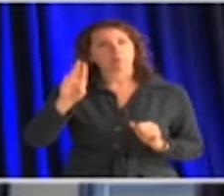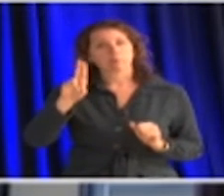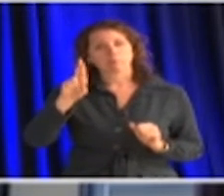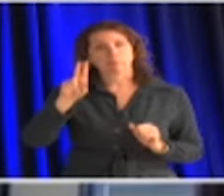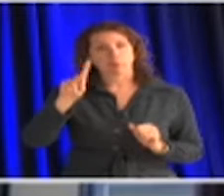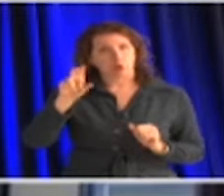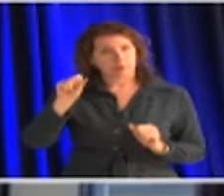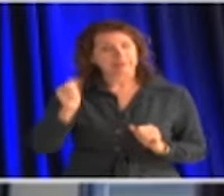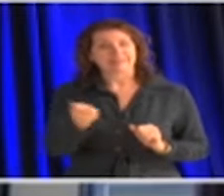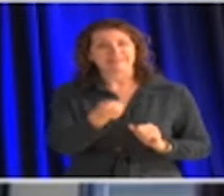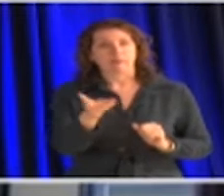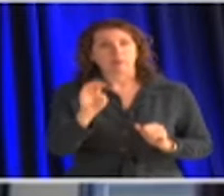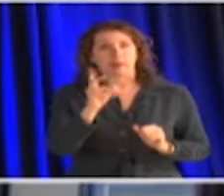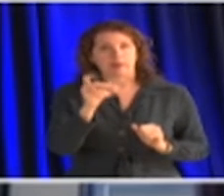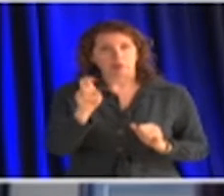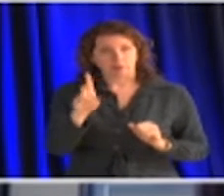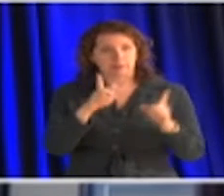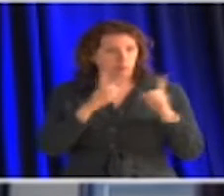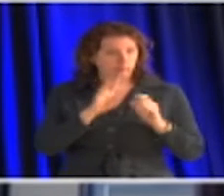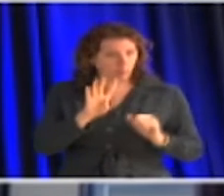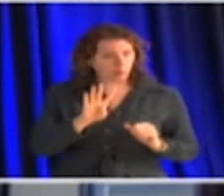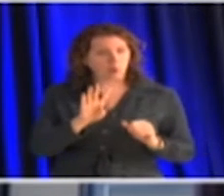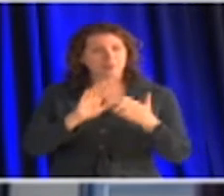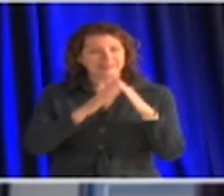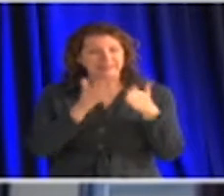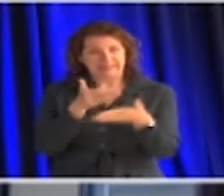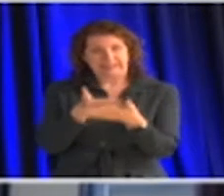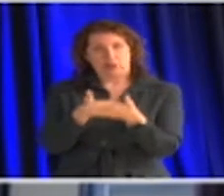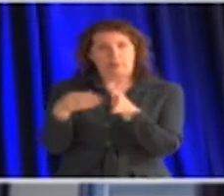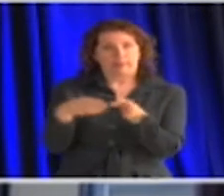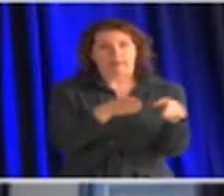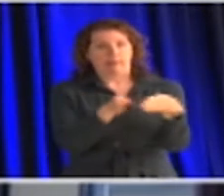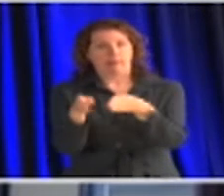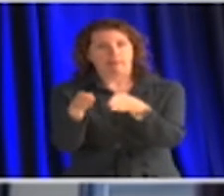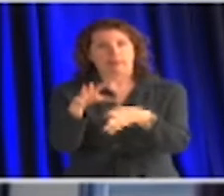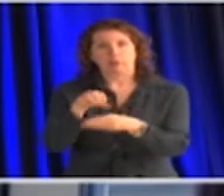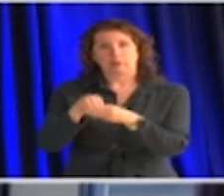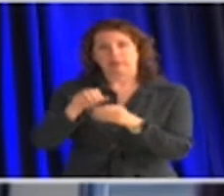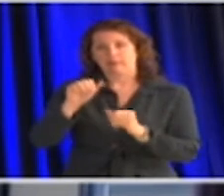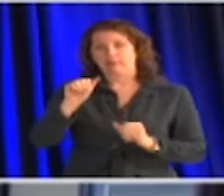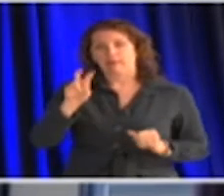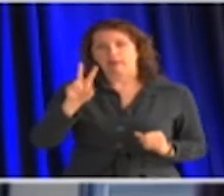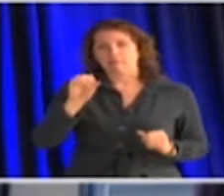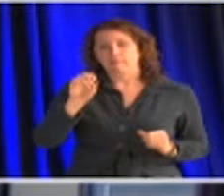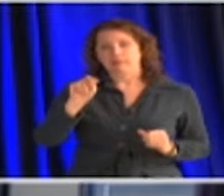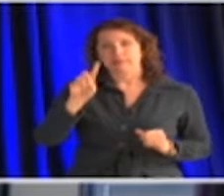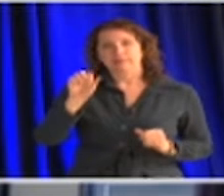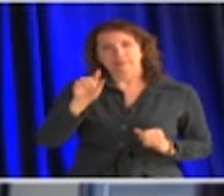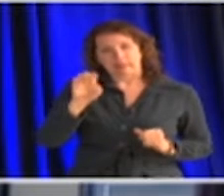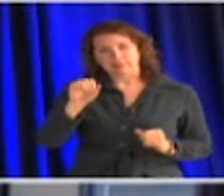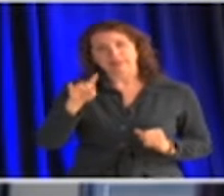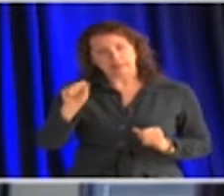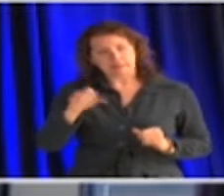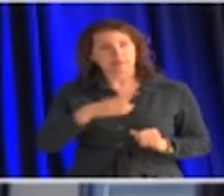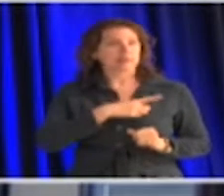together the mayors in District 4 whose cities border the path, including Avondale Estates Mayor Jonathan Elmore, Decatur